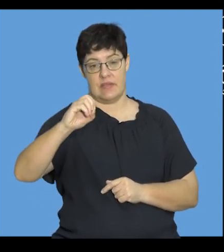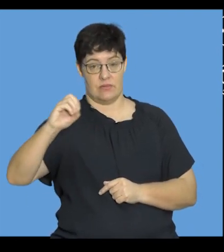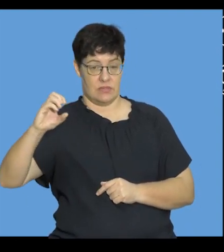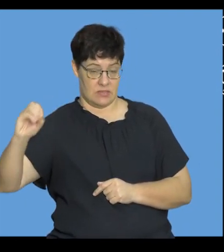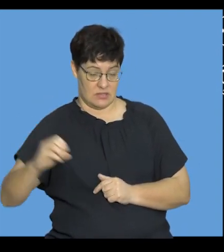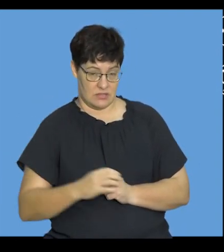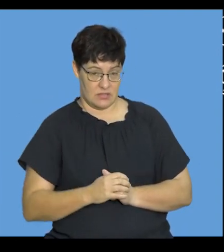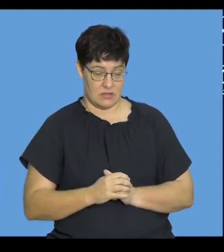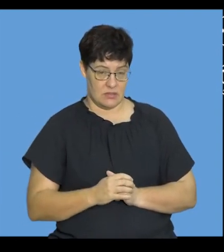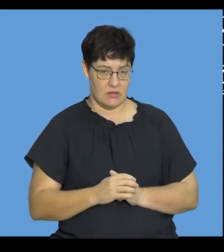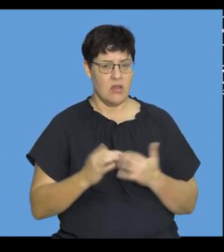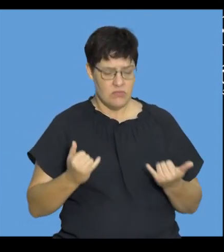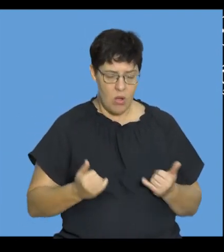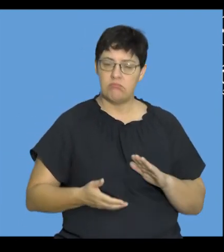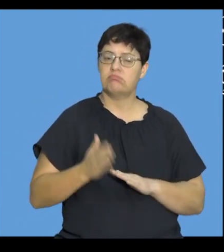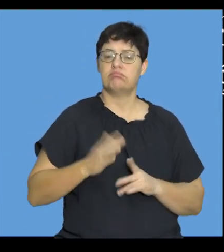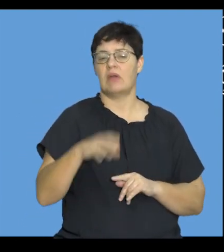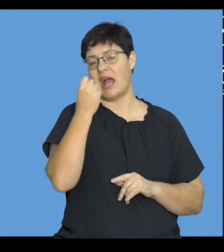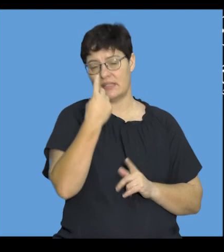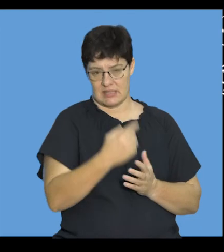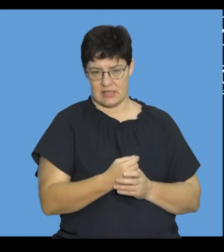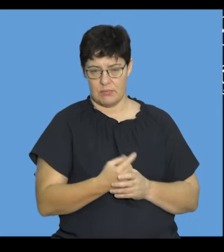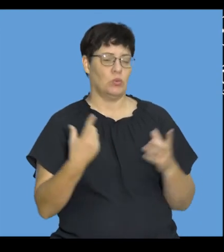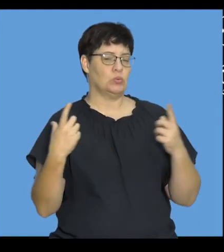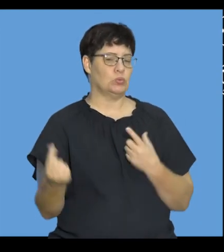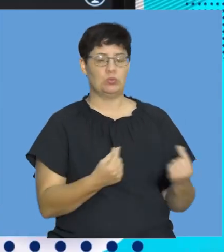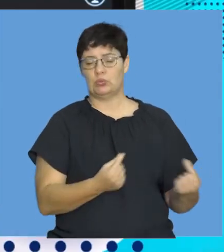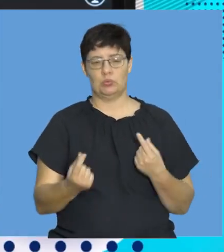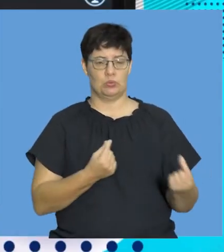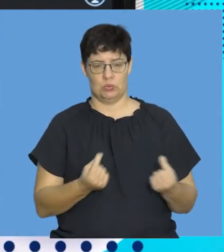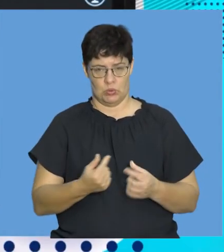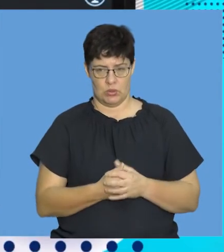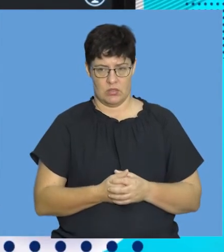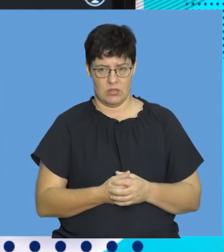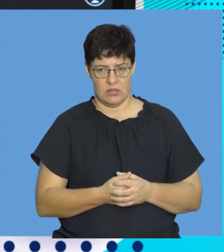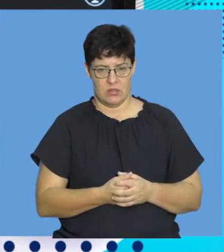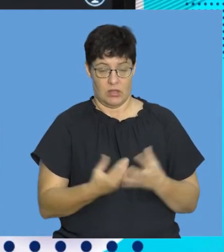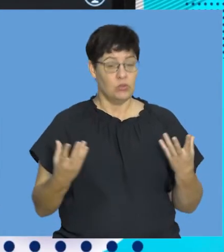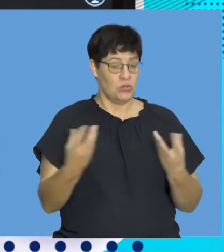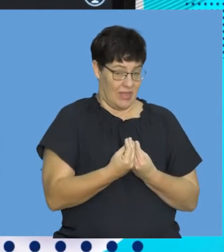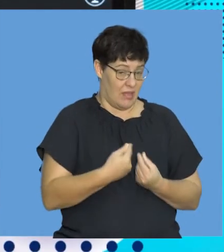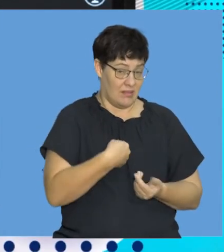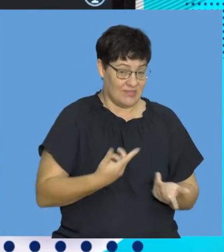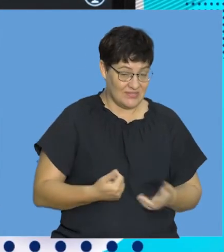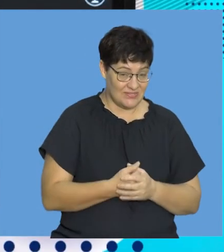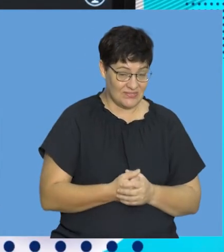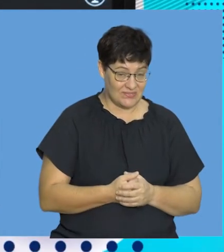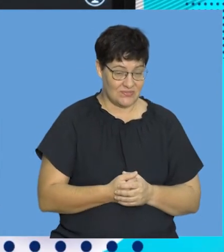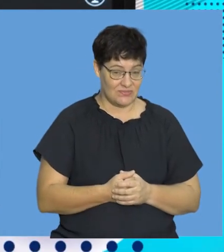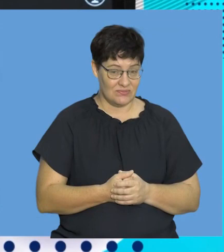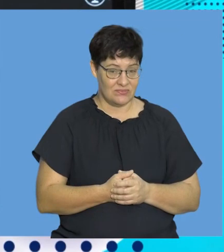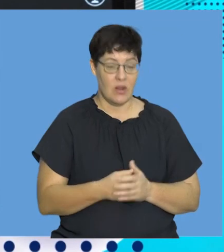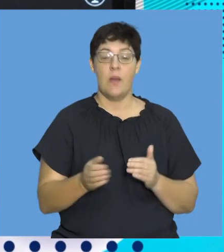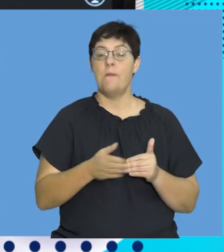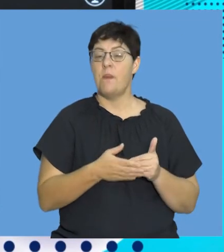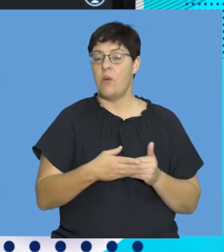supposed to be getting into the flow, and you're supposed to be doing this calculation with me. Another important aspect, guys,